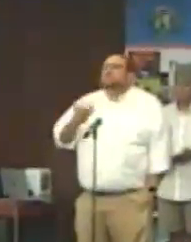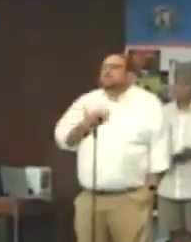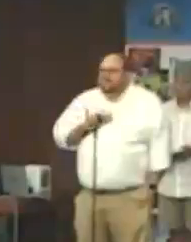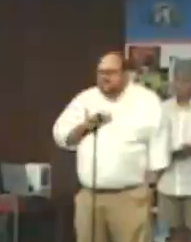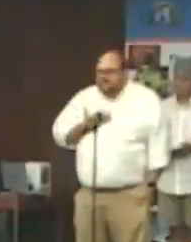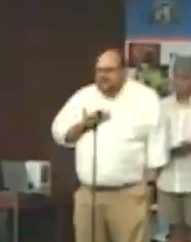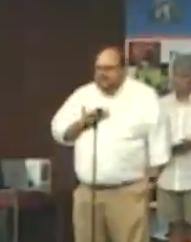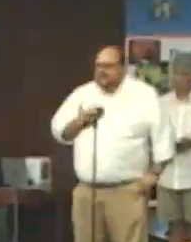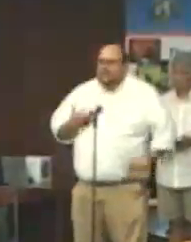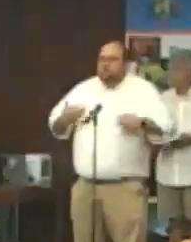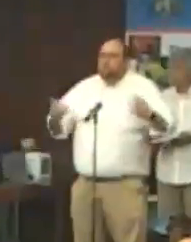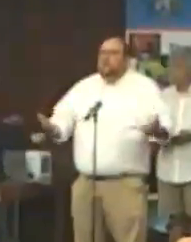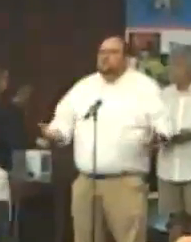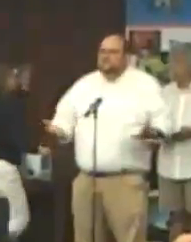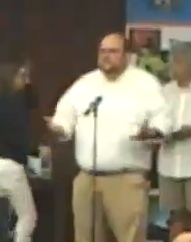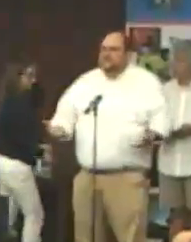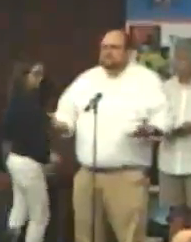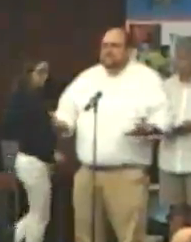let's start it out in the back of the room.